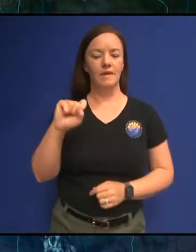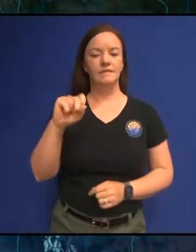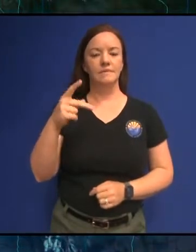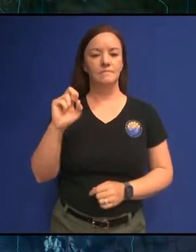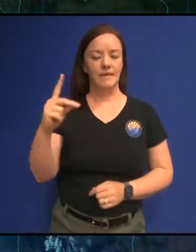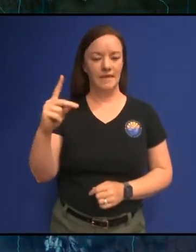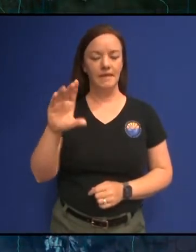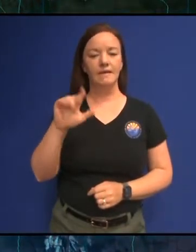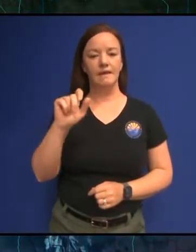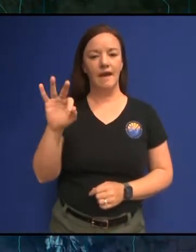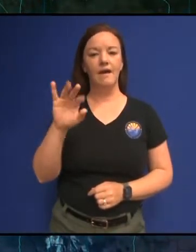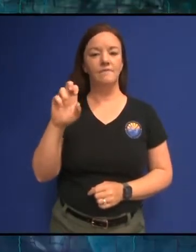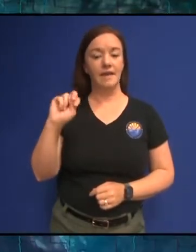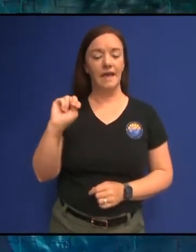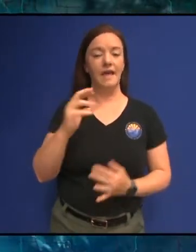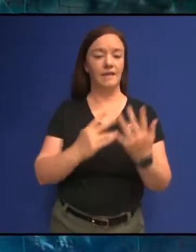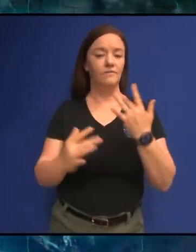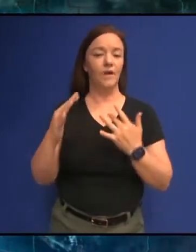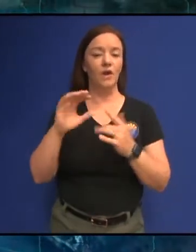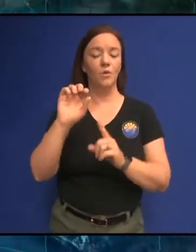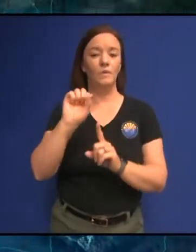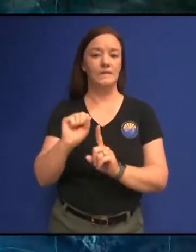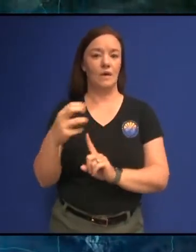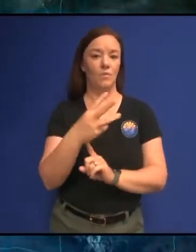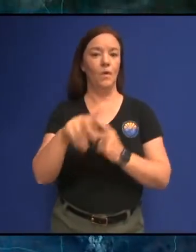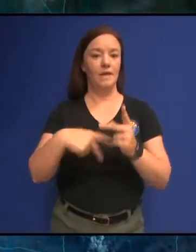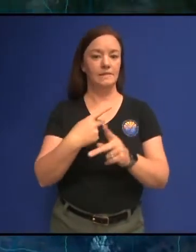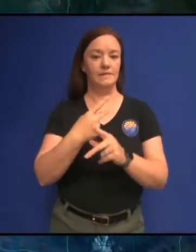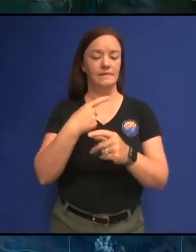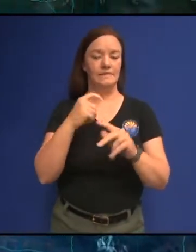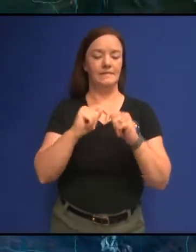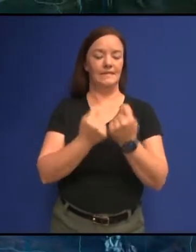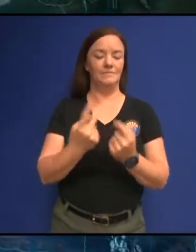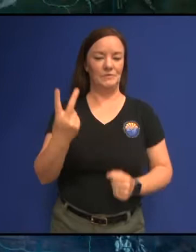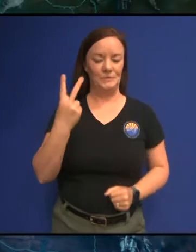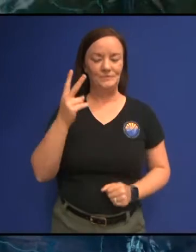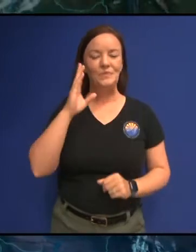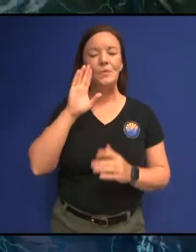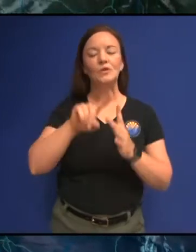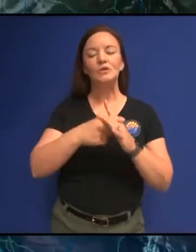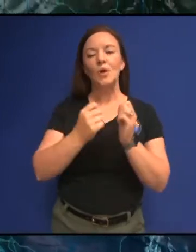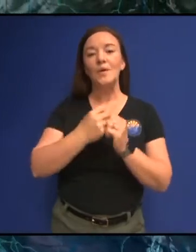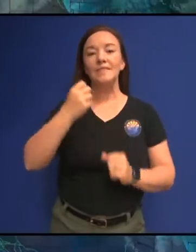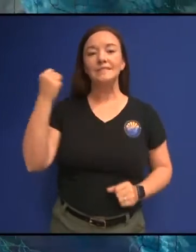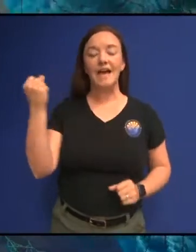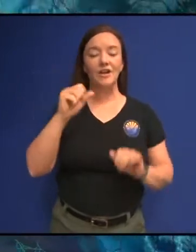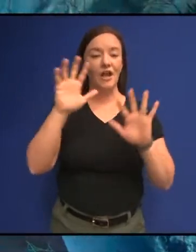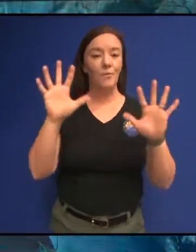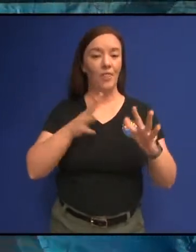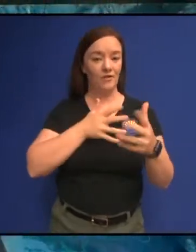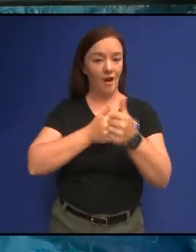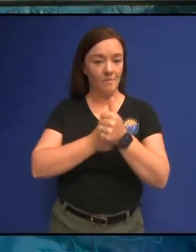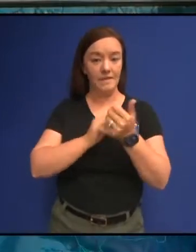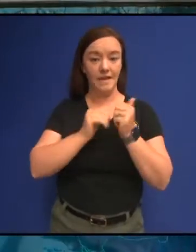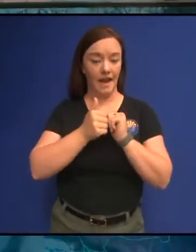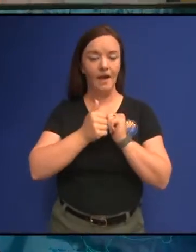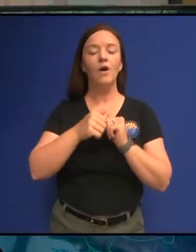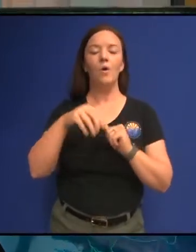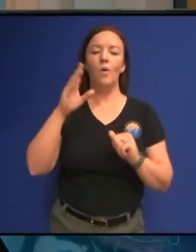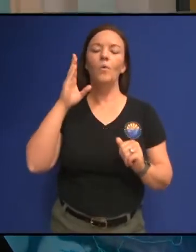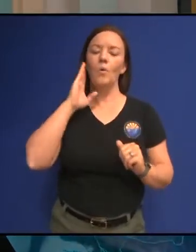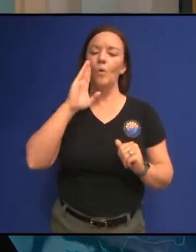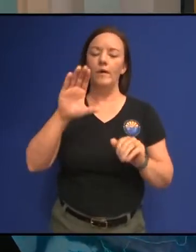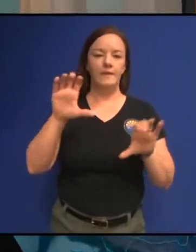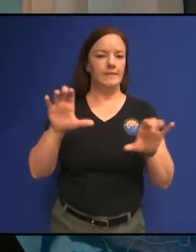2. We're going to go ahead and get started with your Saturday Facebook weather update by doing what we've always done and take a look at a big picture